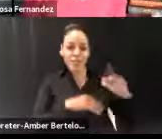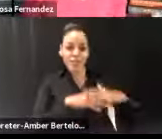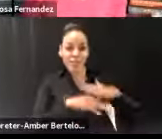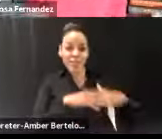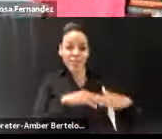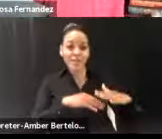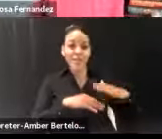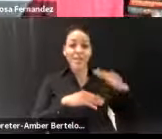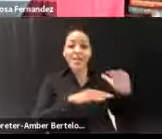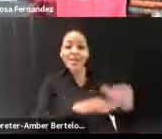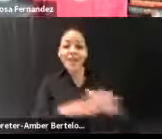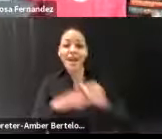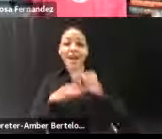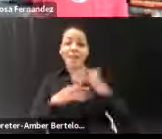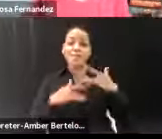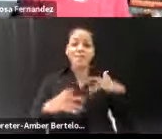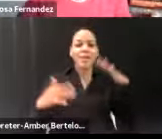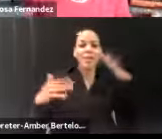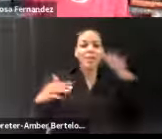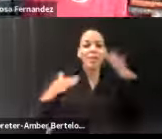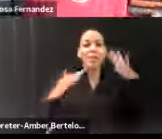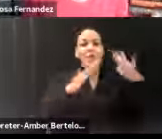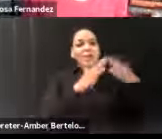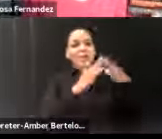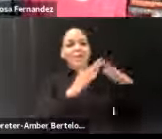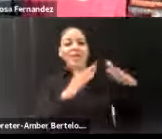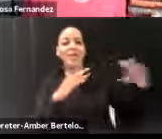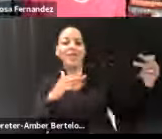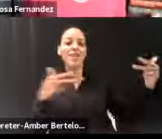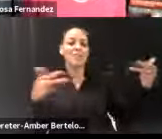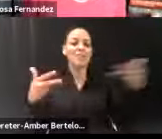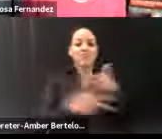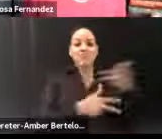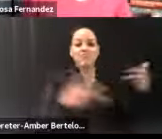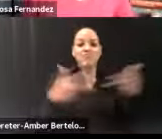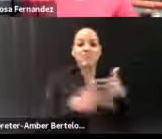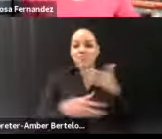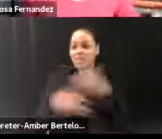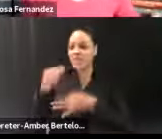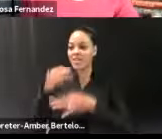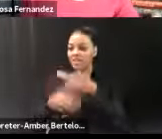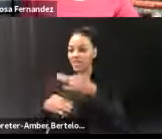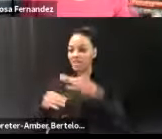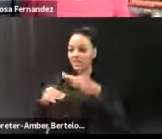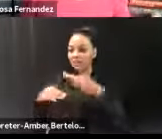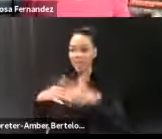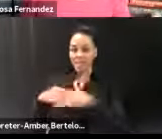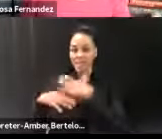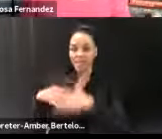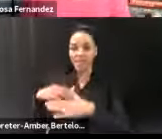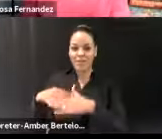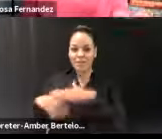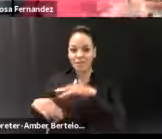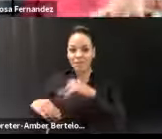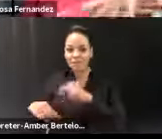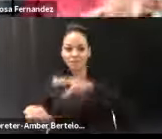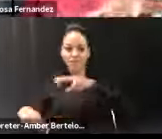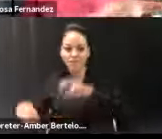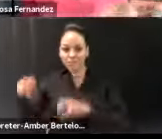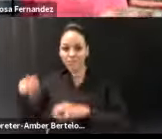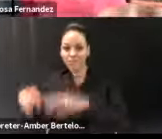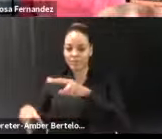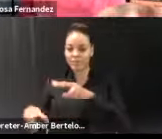were filled with city noises instead of coquis, and Puerto Rico was just some paradise that we only saw